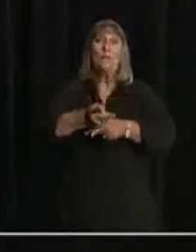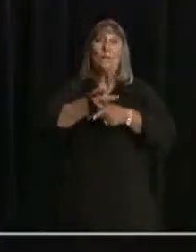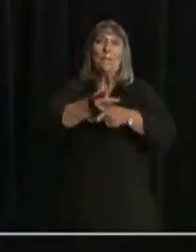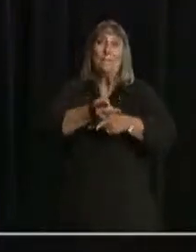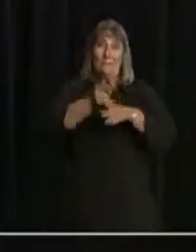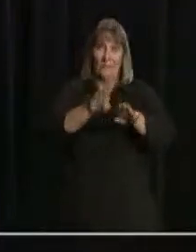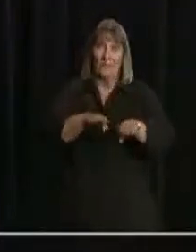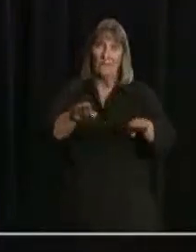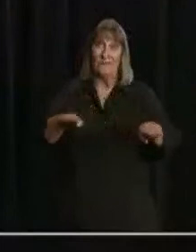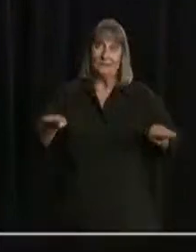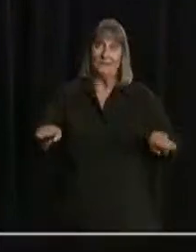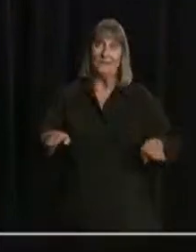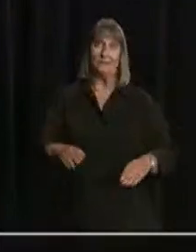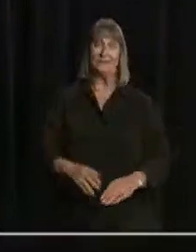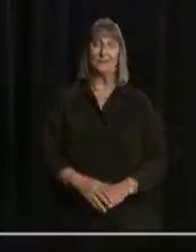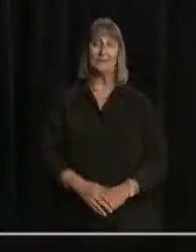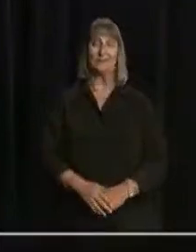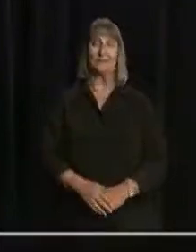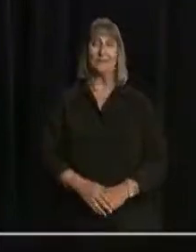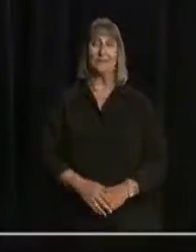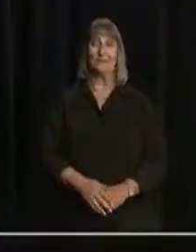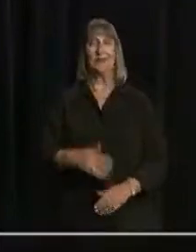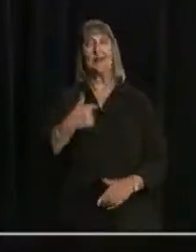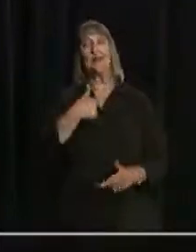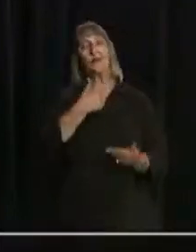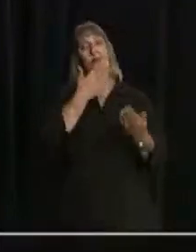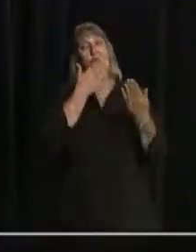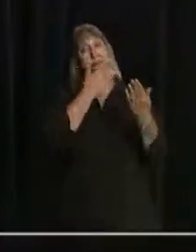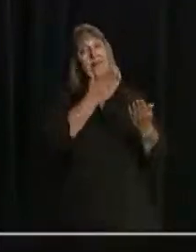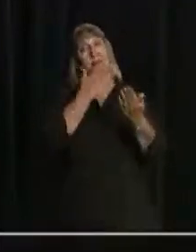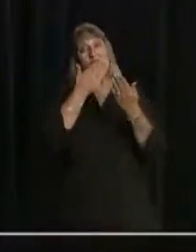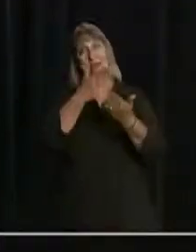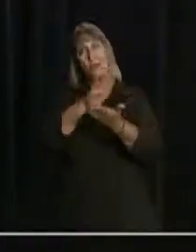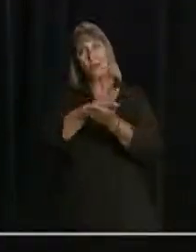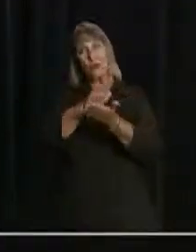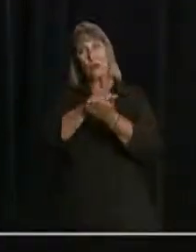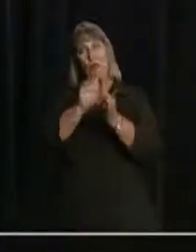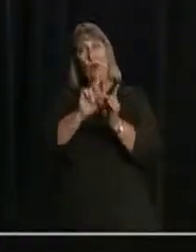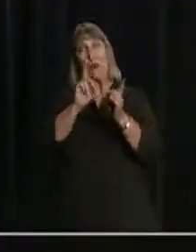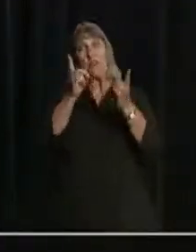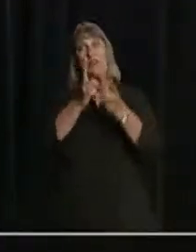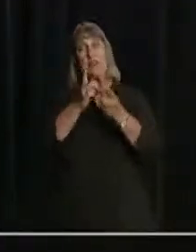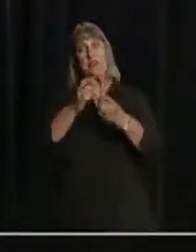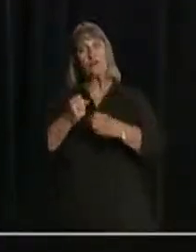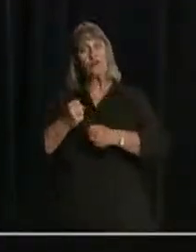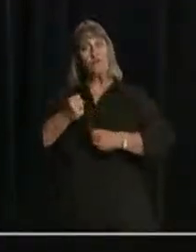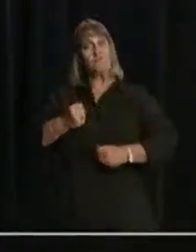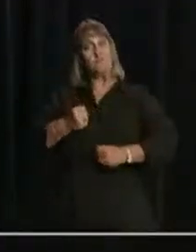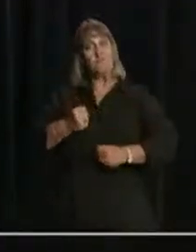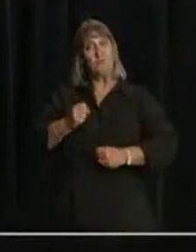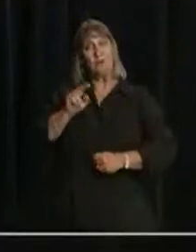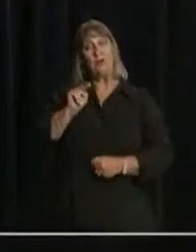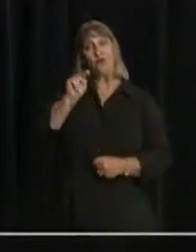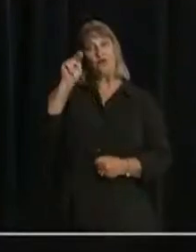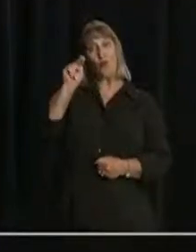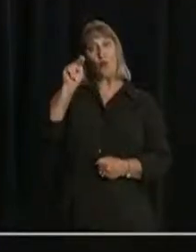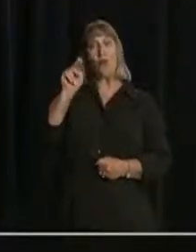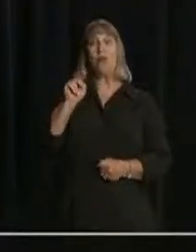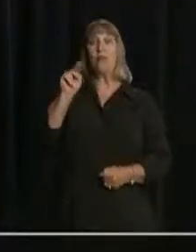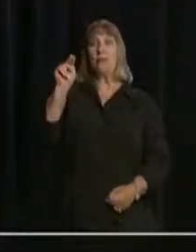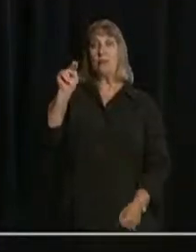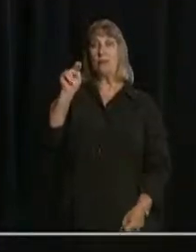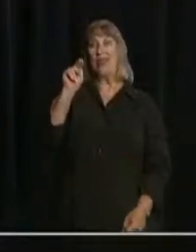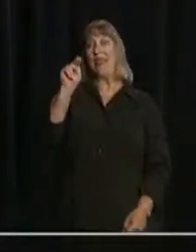and again, I want to thank very, very much the school districts that have stood up, like Northside and Northeast and San